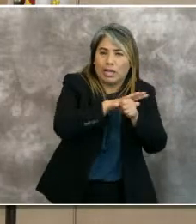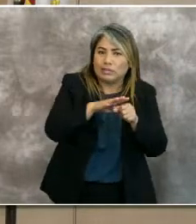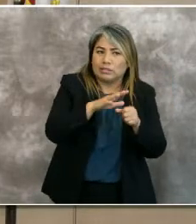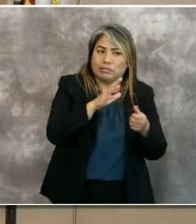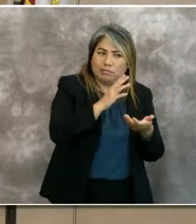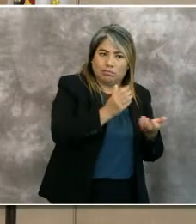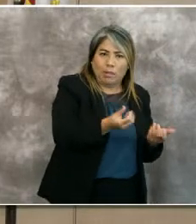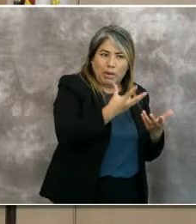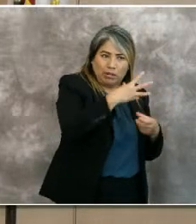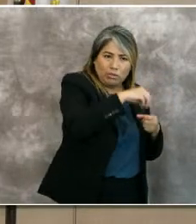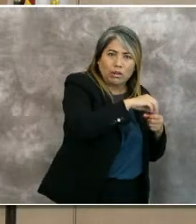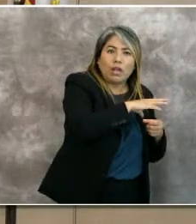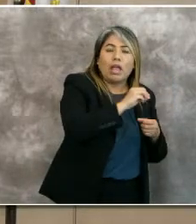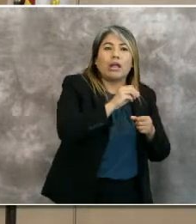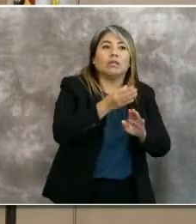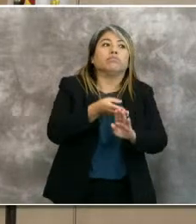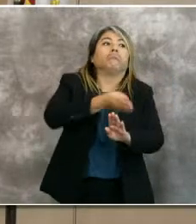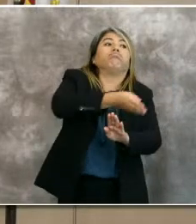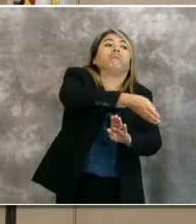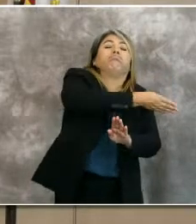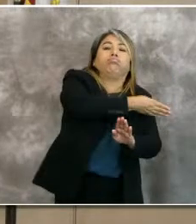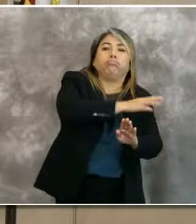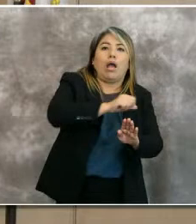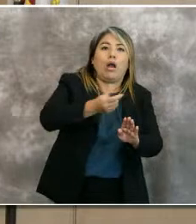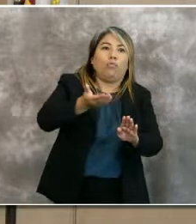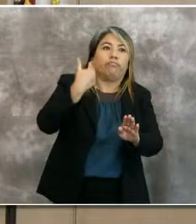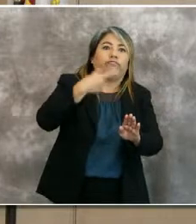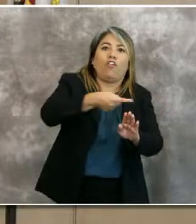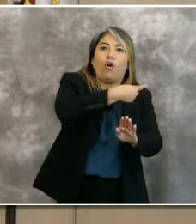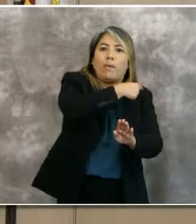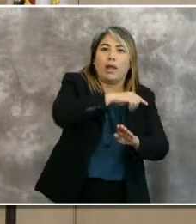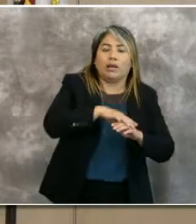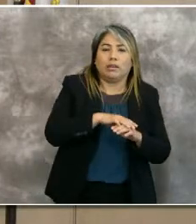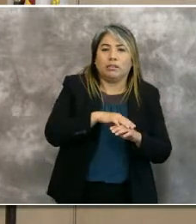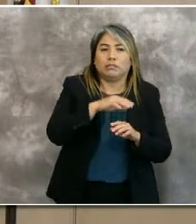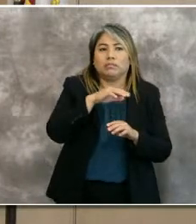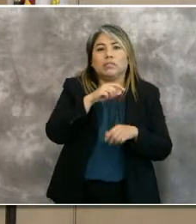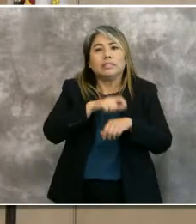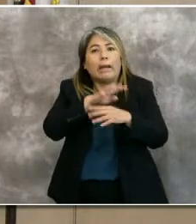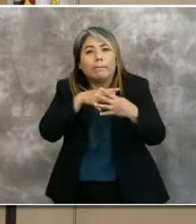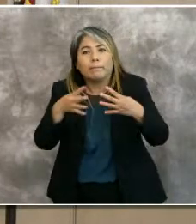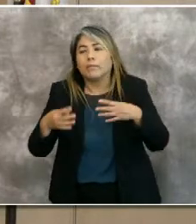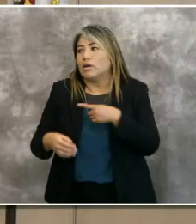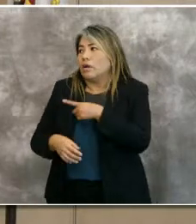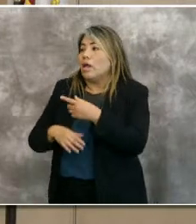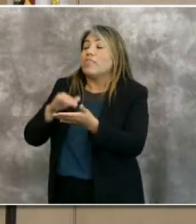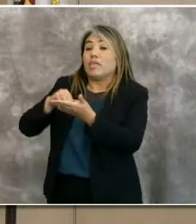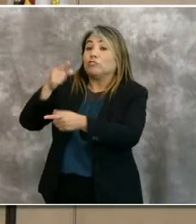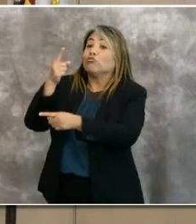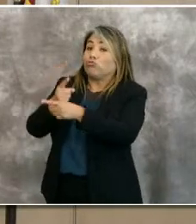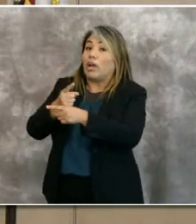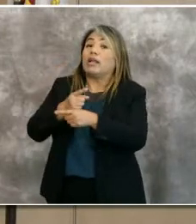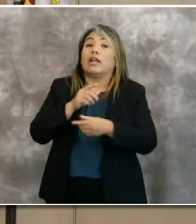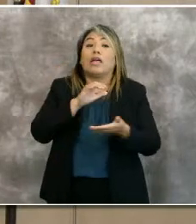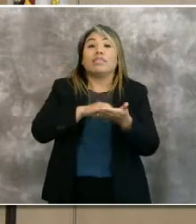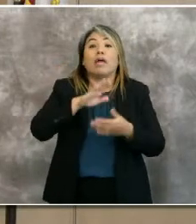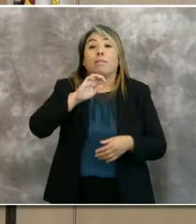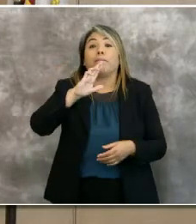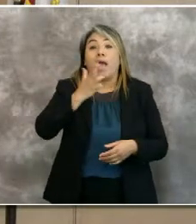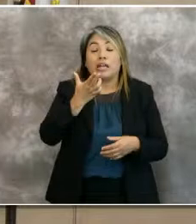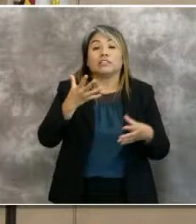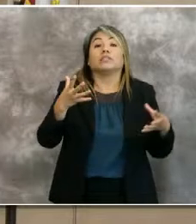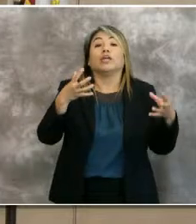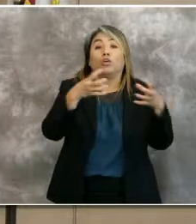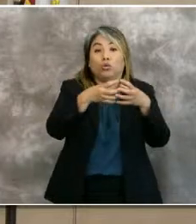far back were those tests collected? So yes, that is correct. It does did